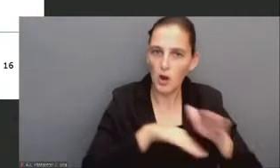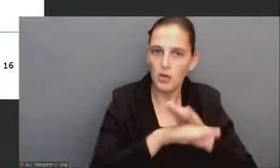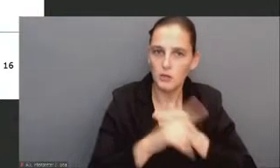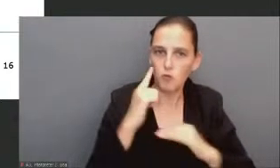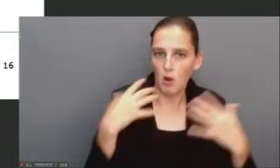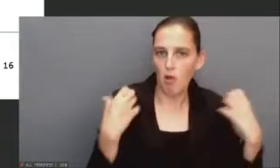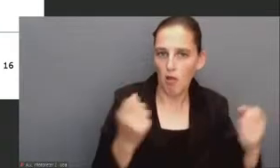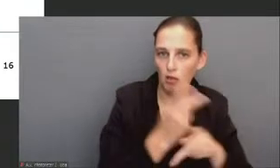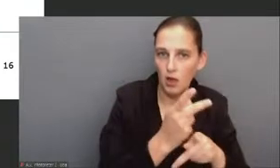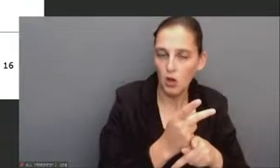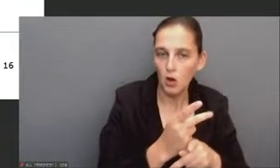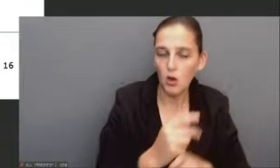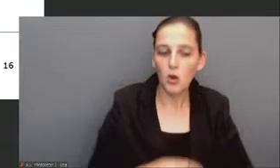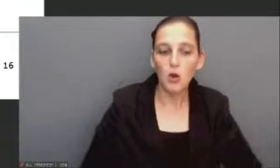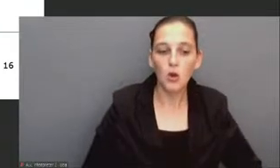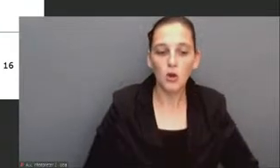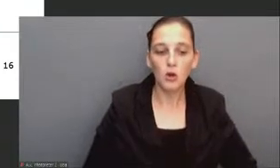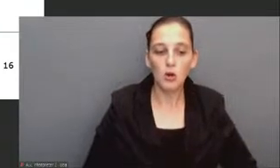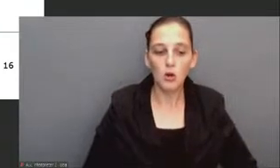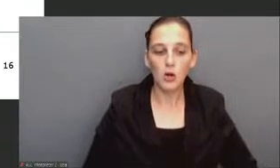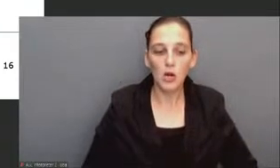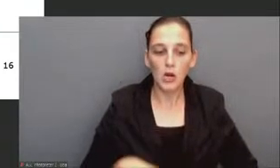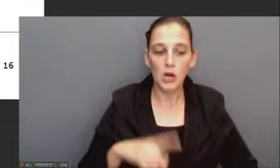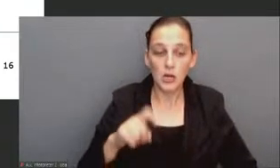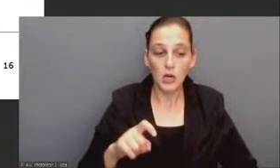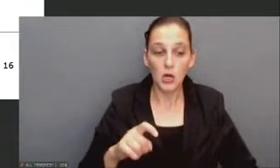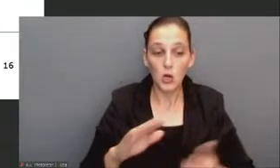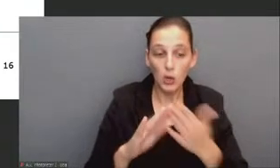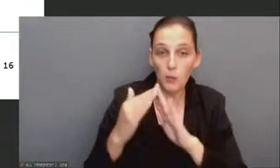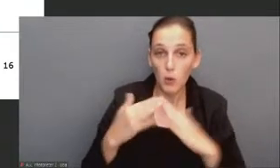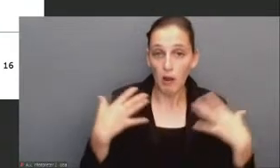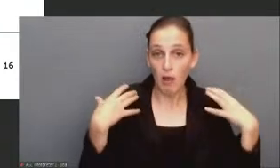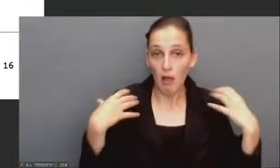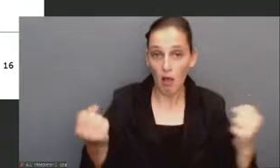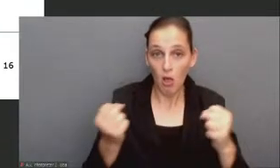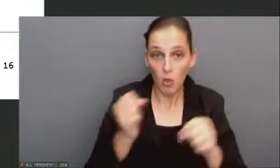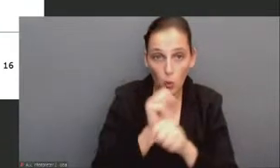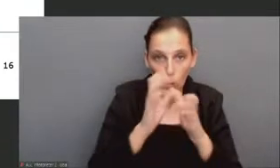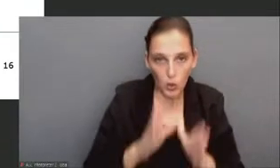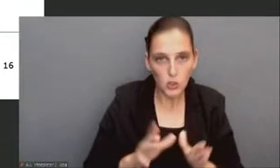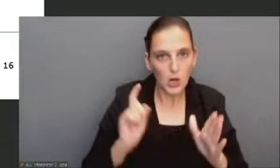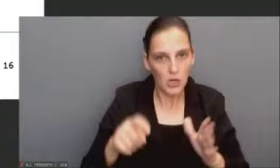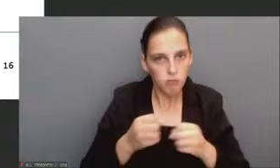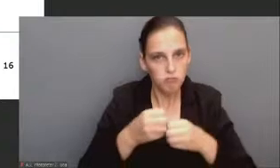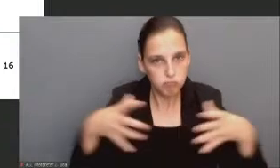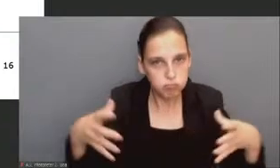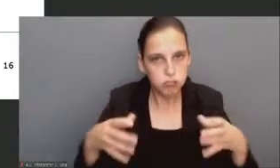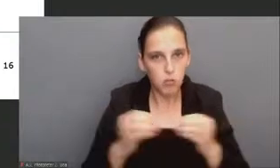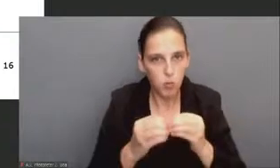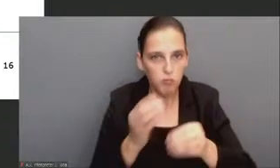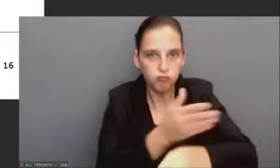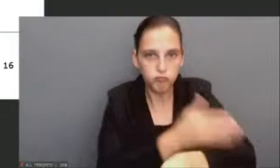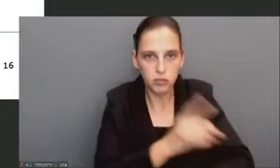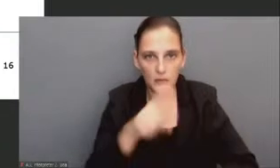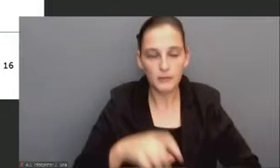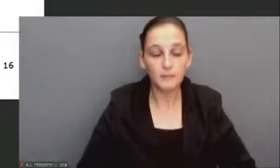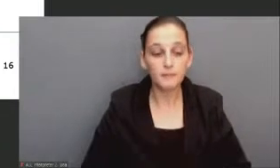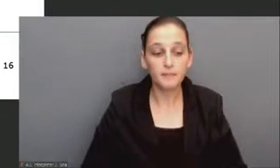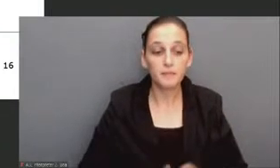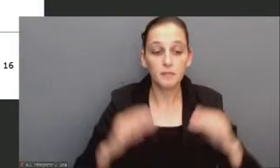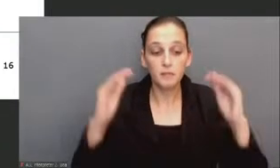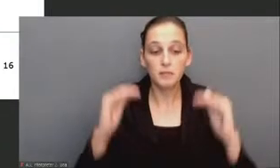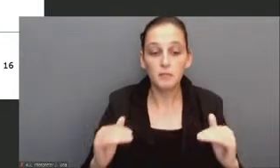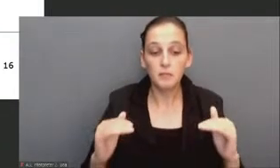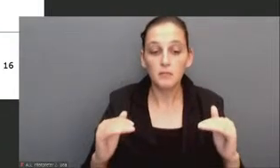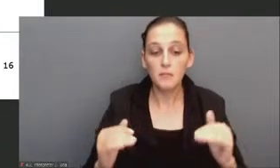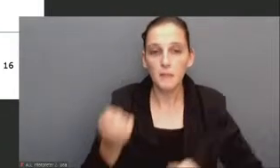made to expand and fund community health workers. Number three, like any new disease, our understanding and diagnosis of